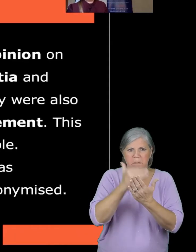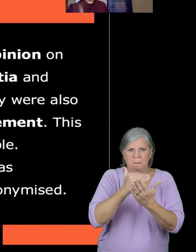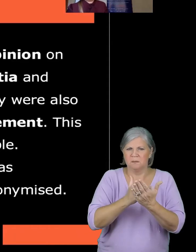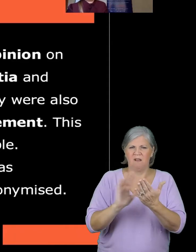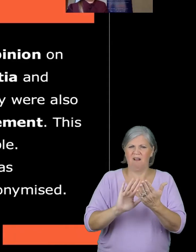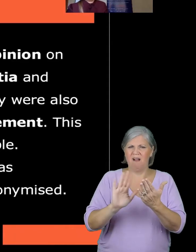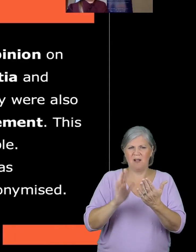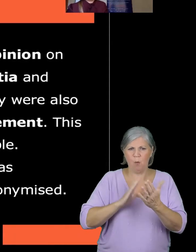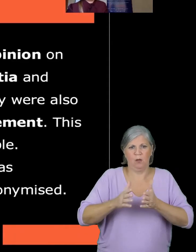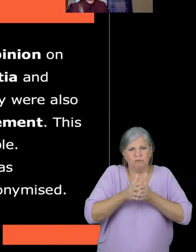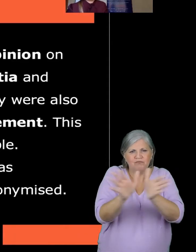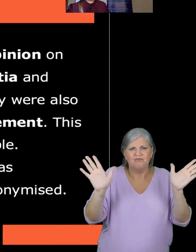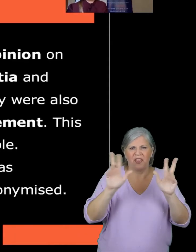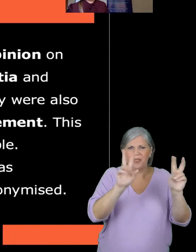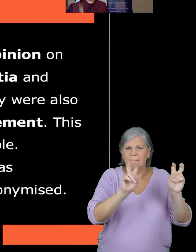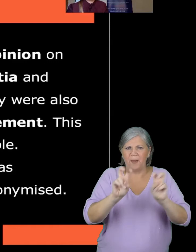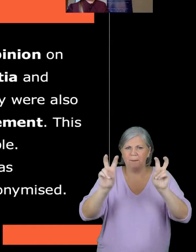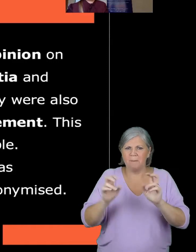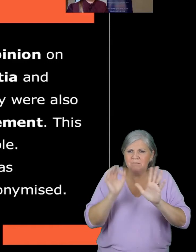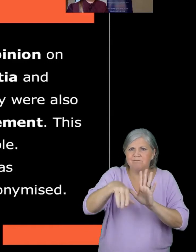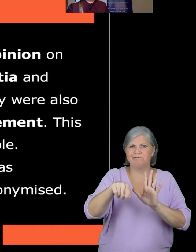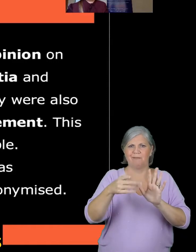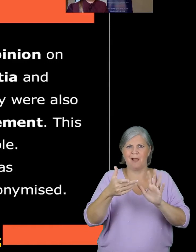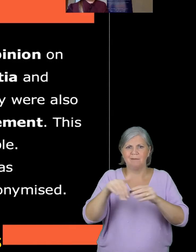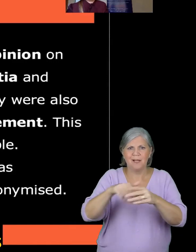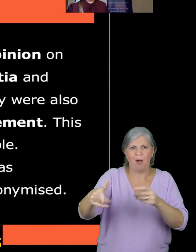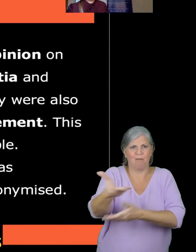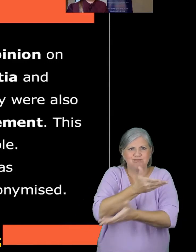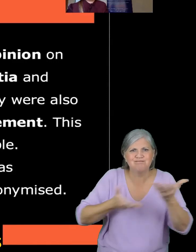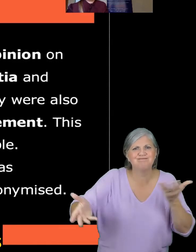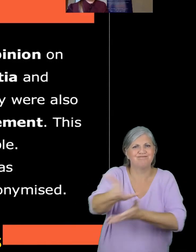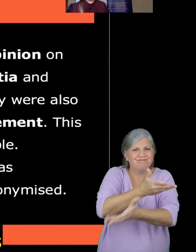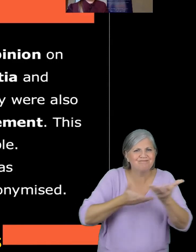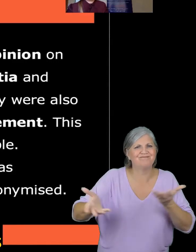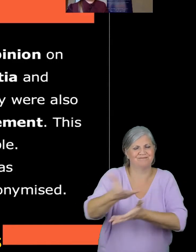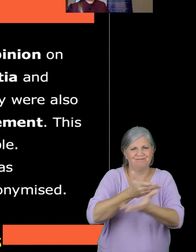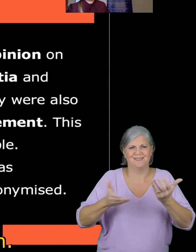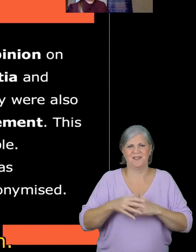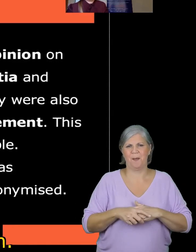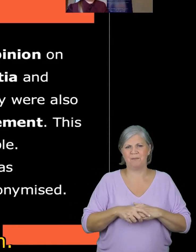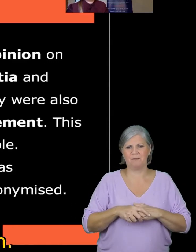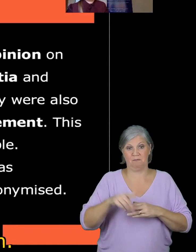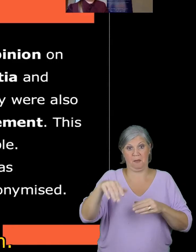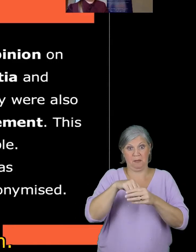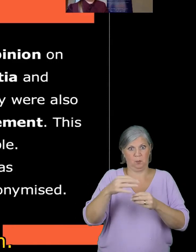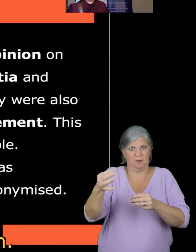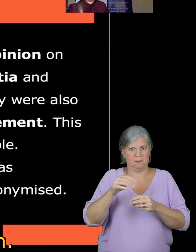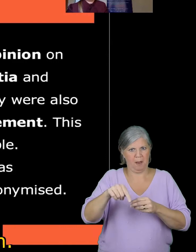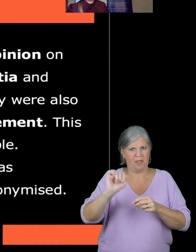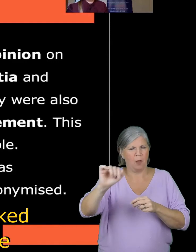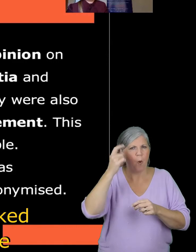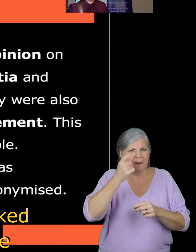dementia. Rather than a structured question, a broad theme was put to the participants to encourage